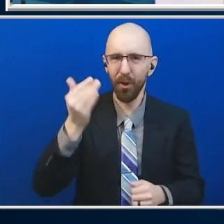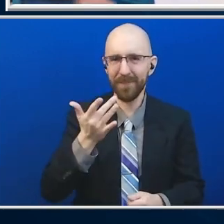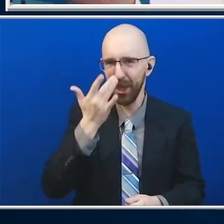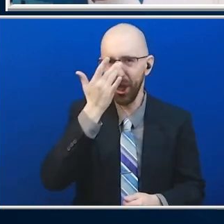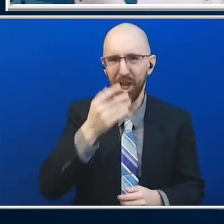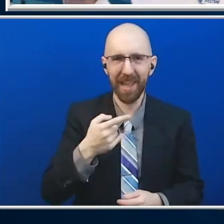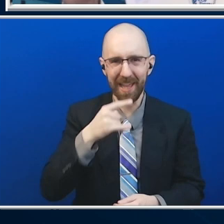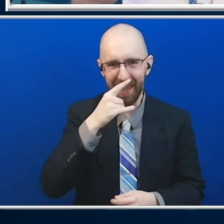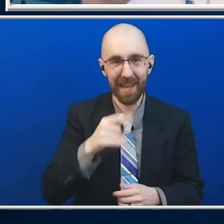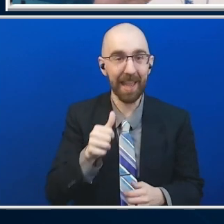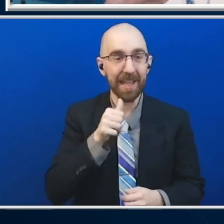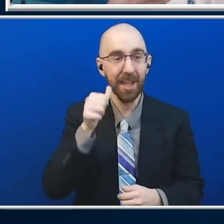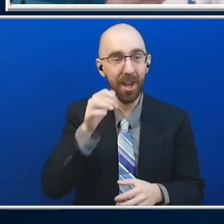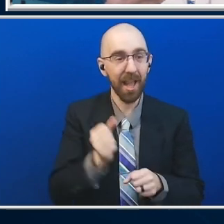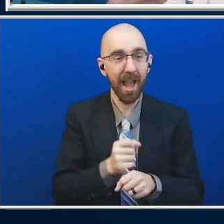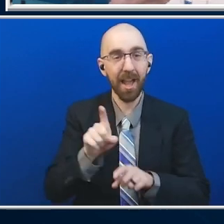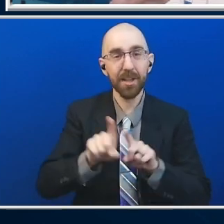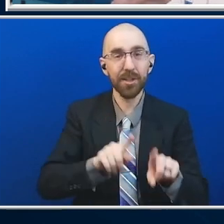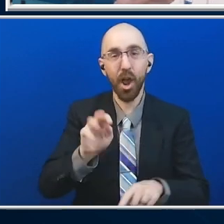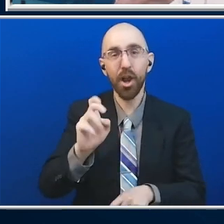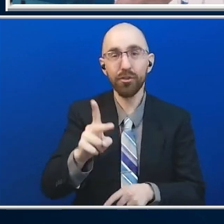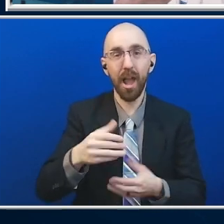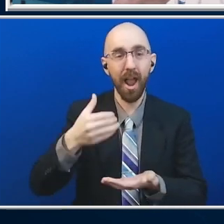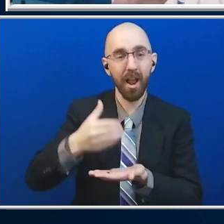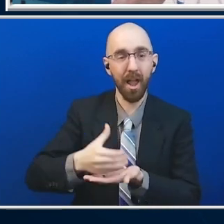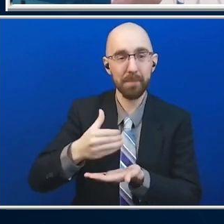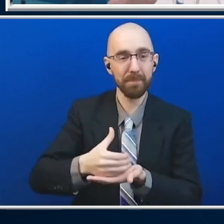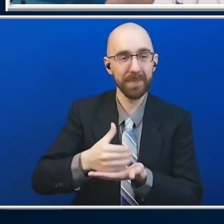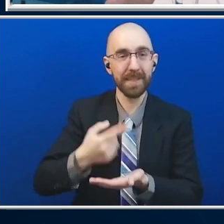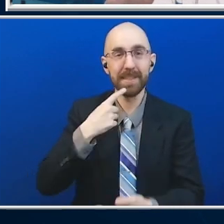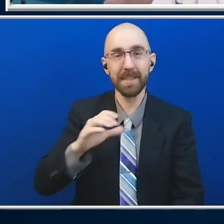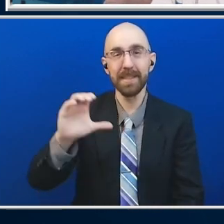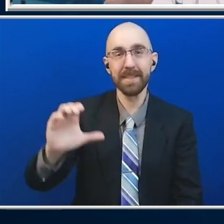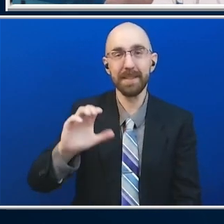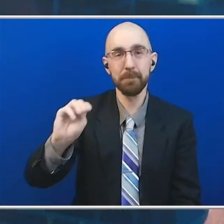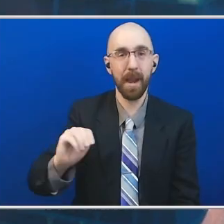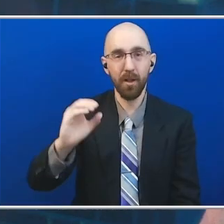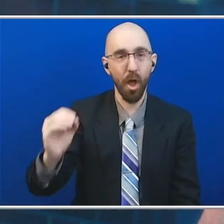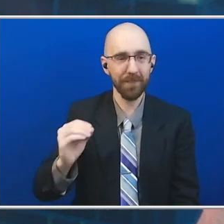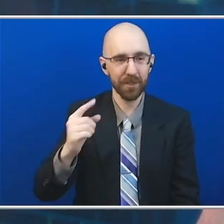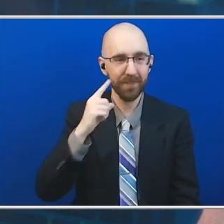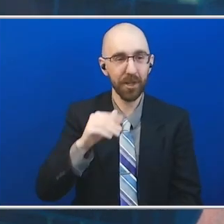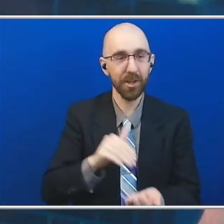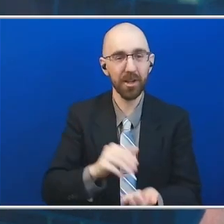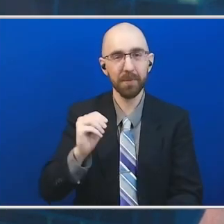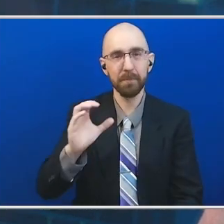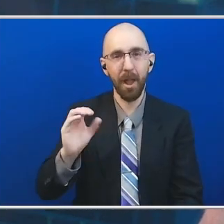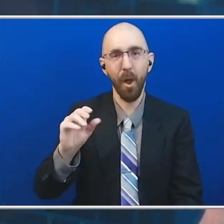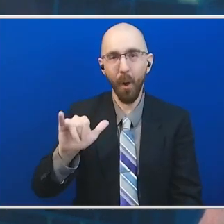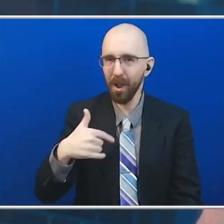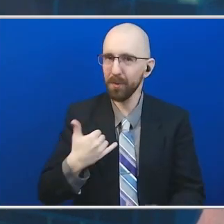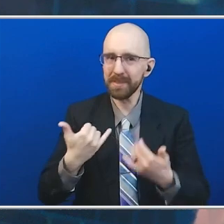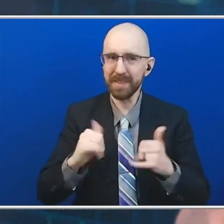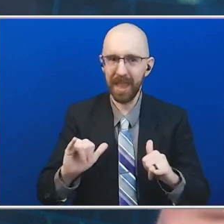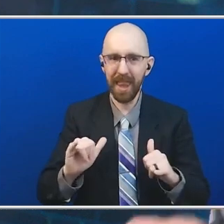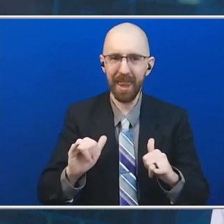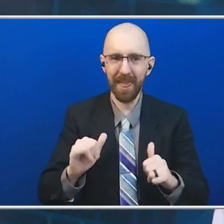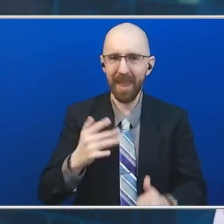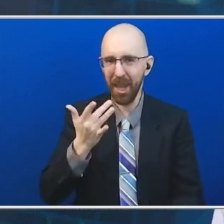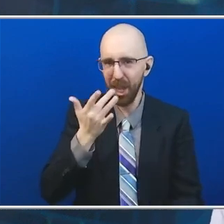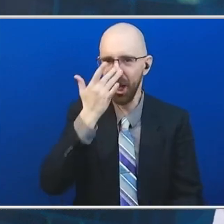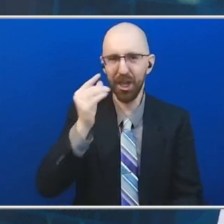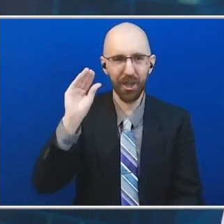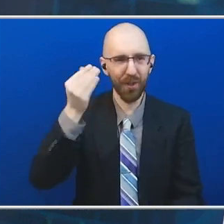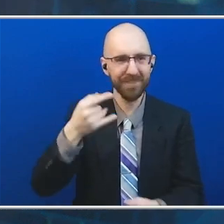Star Trek cup right here. It says Chief Medical Officer on there for, Dr. McCoy. And so, yeah, I'm still the same nerdy, goofy kid I was